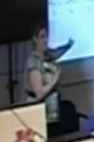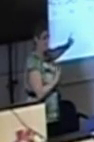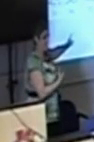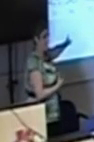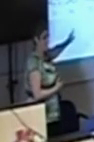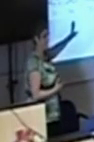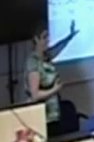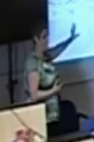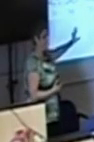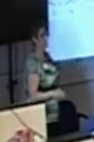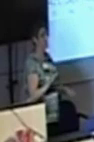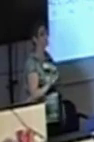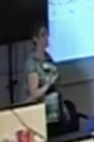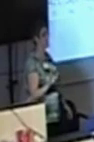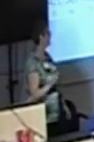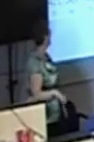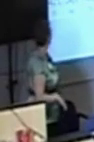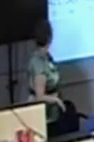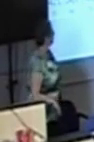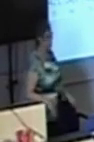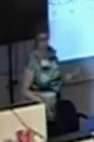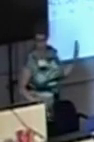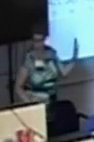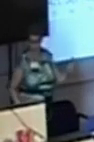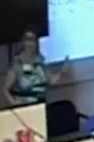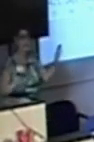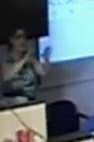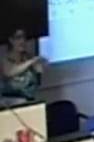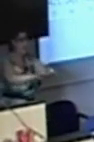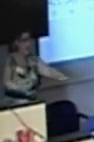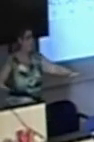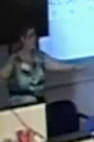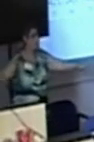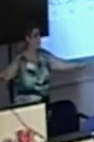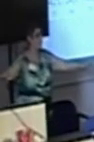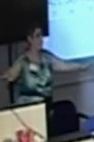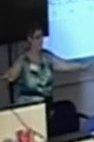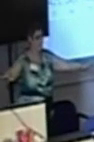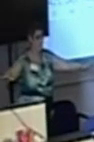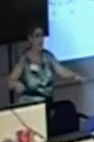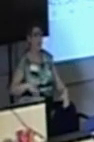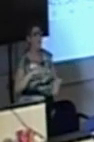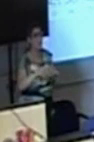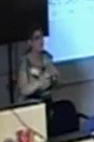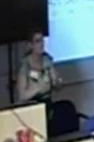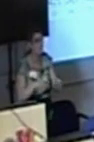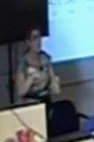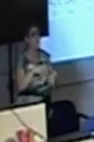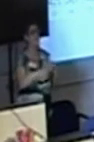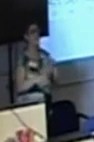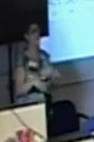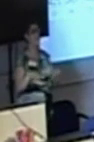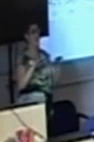long time for us to count these, right, but not 20 minutes. So he has now put those in front of him, and we're